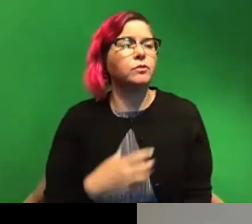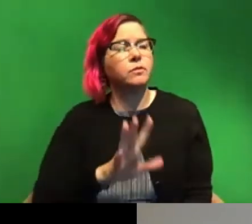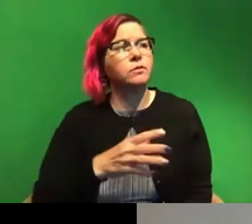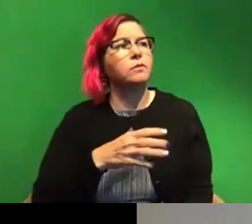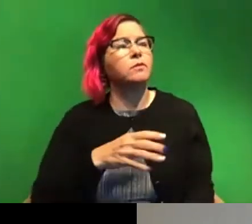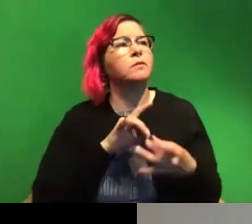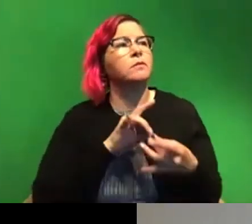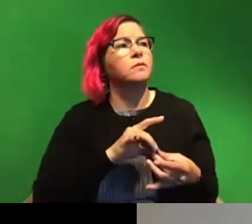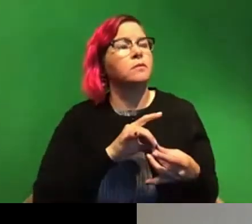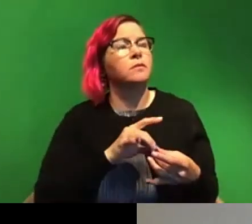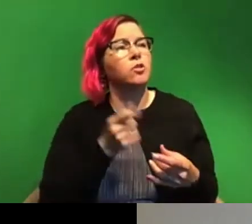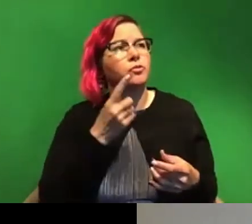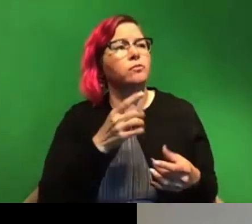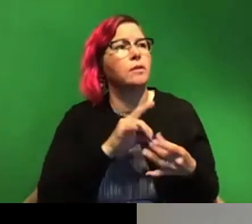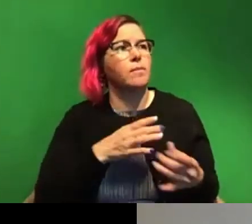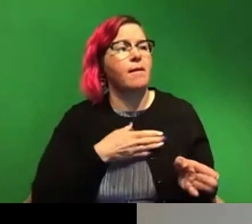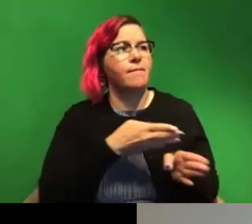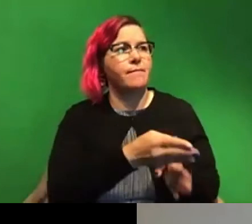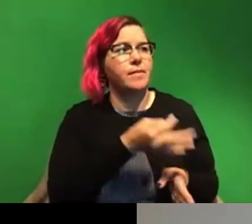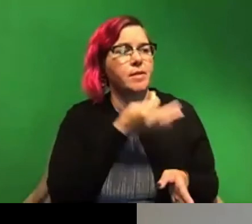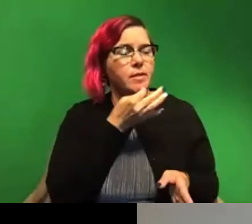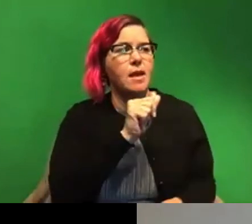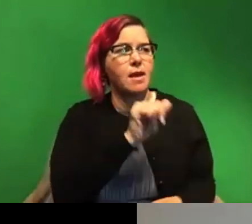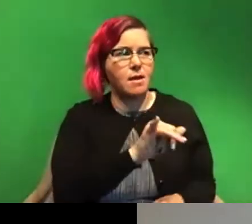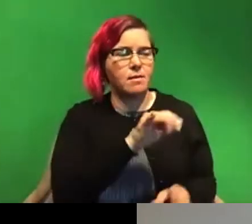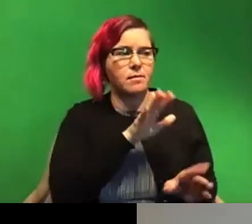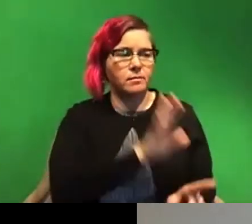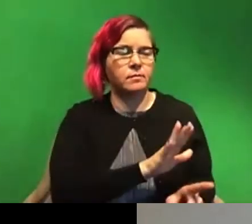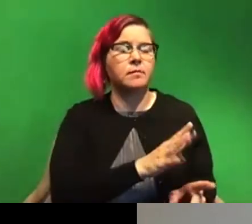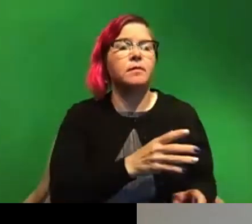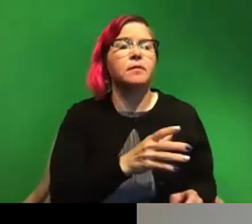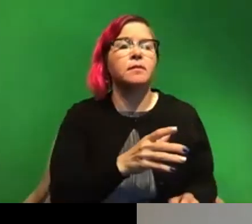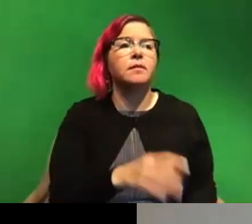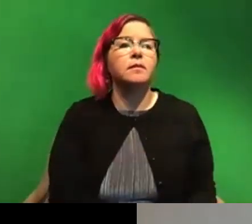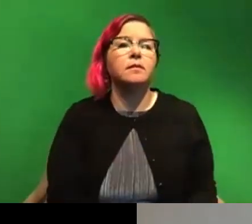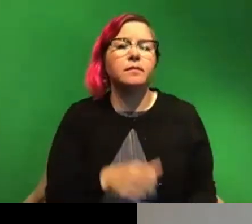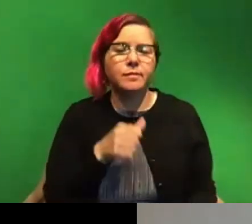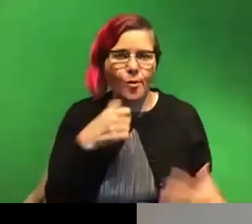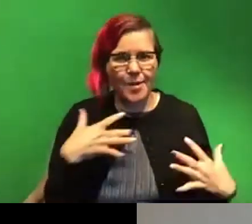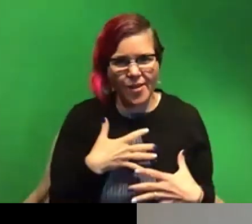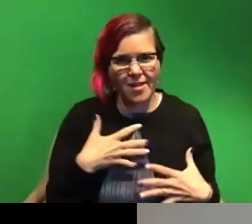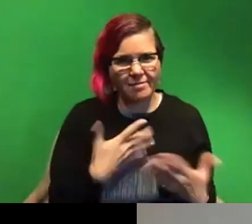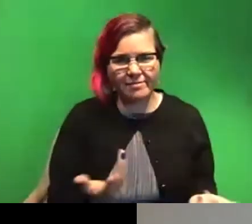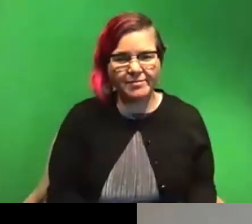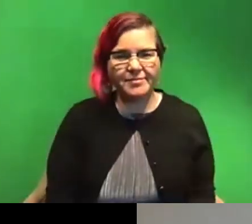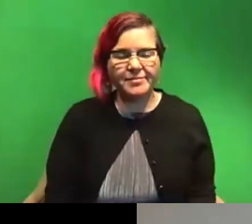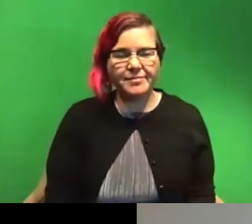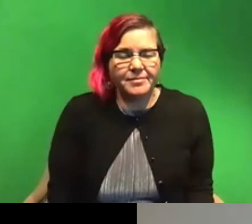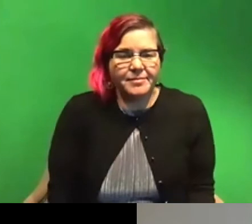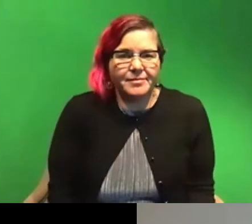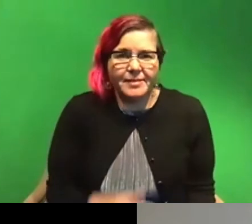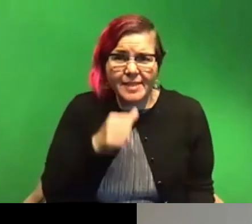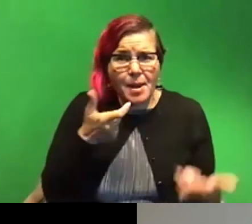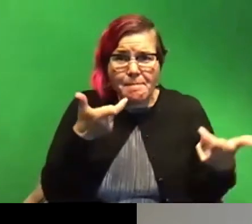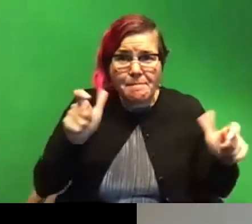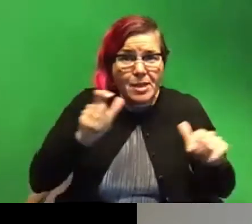that everyone understood about my field and about AI is not to be afraid of it. It's not bigger than you